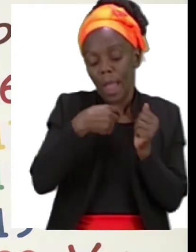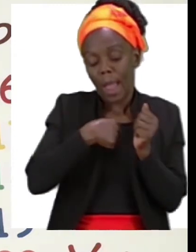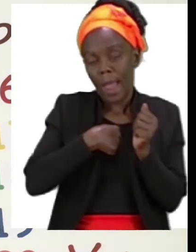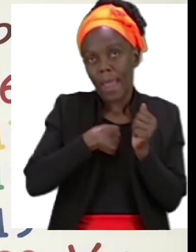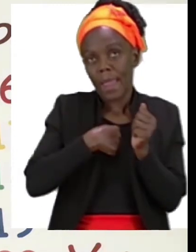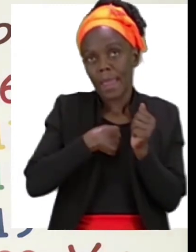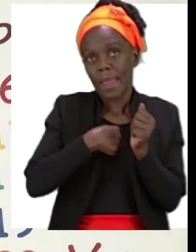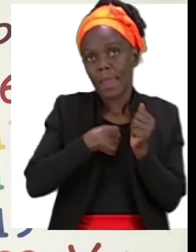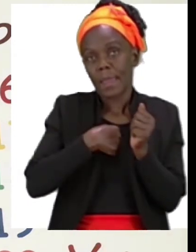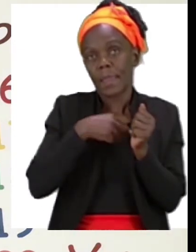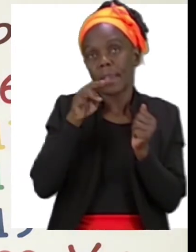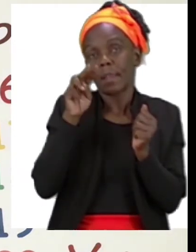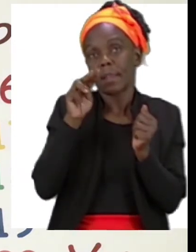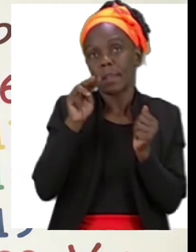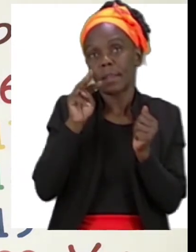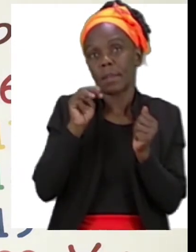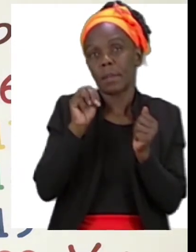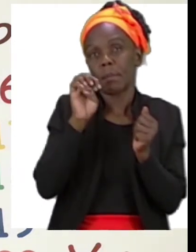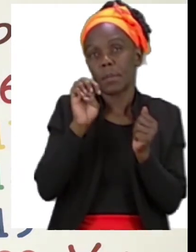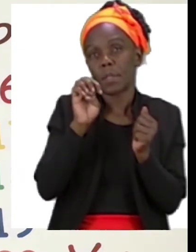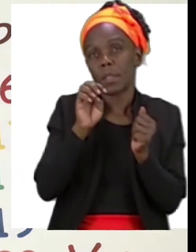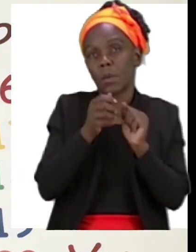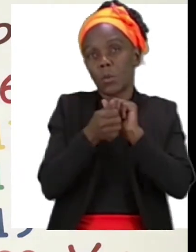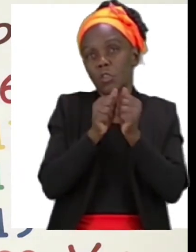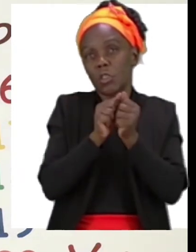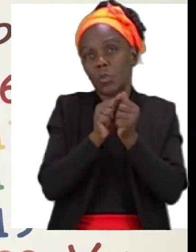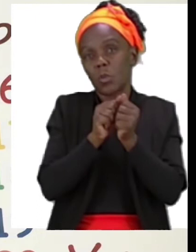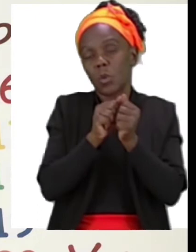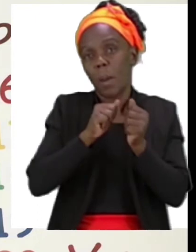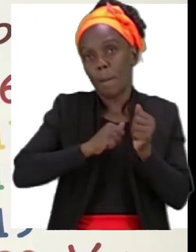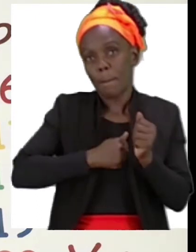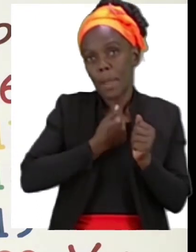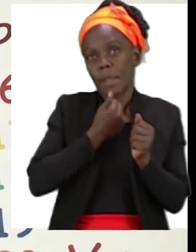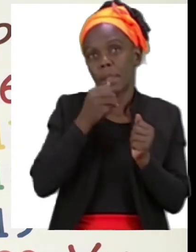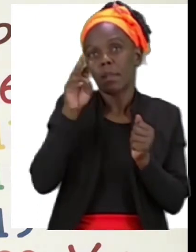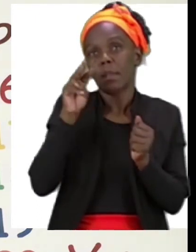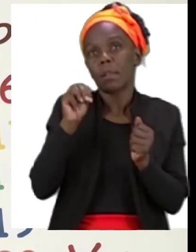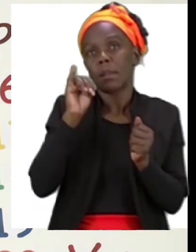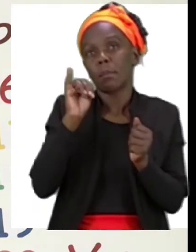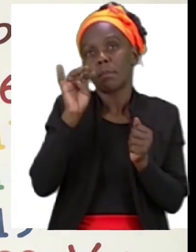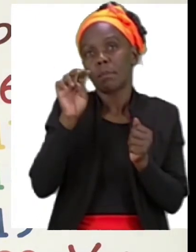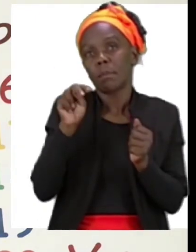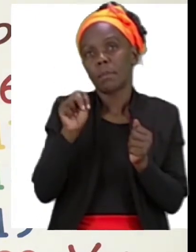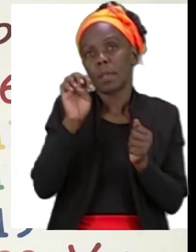to mine. And then you will change to